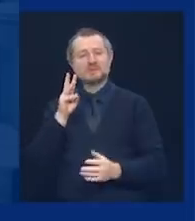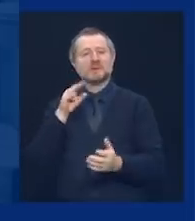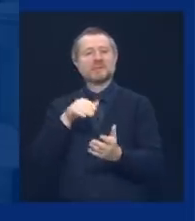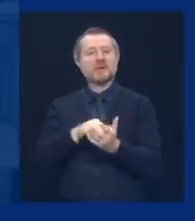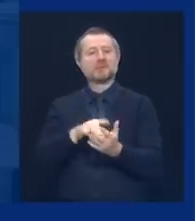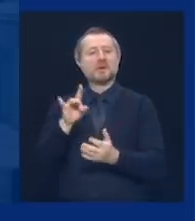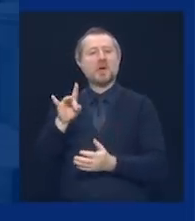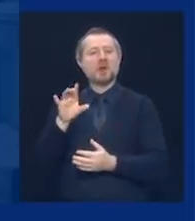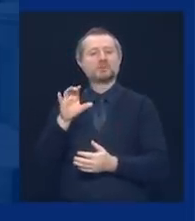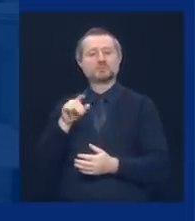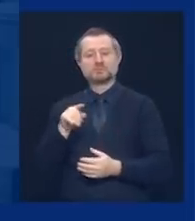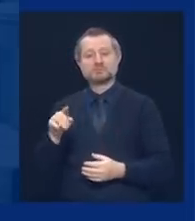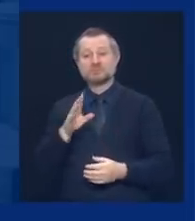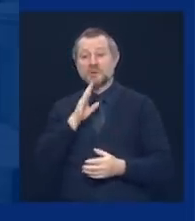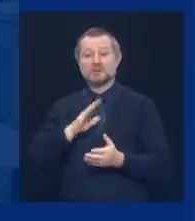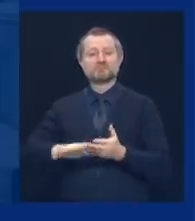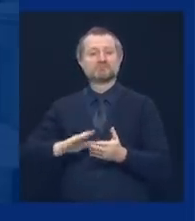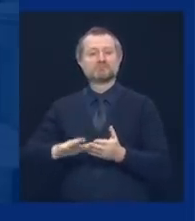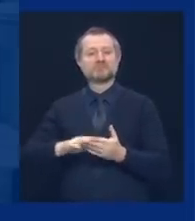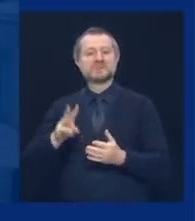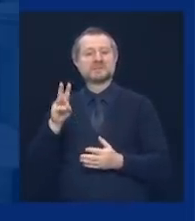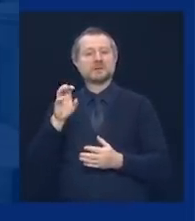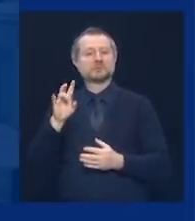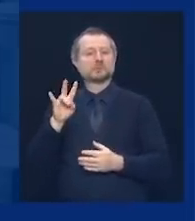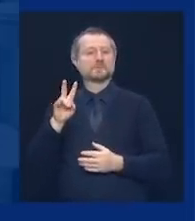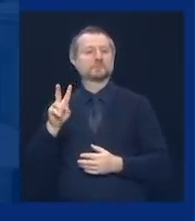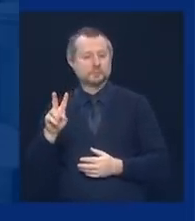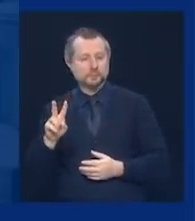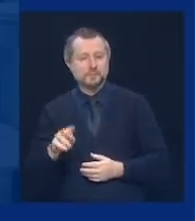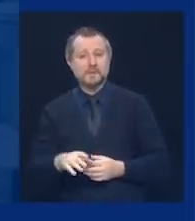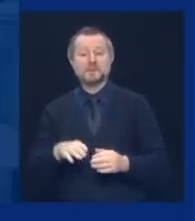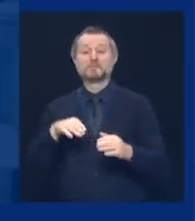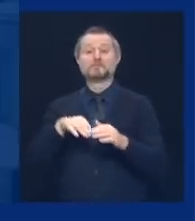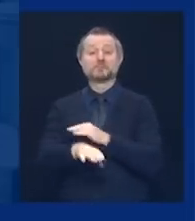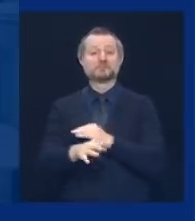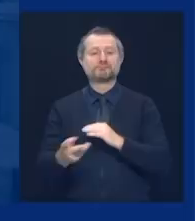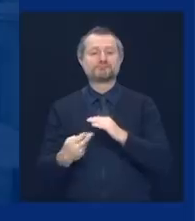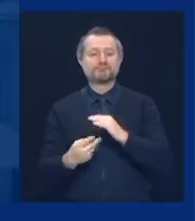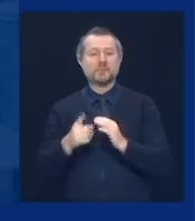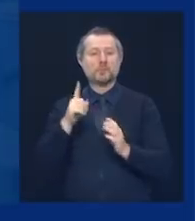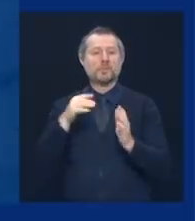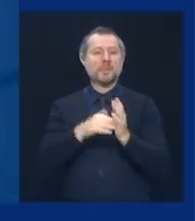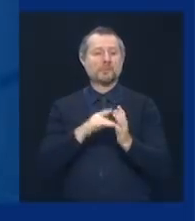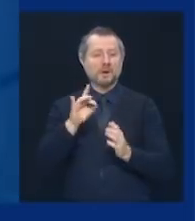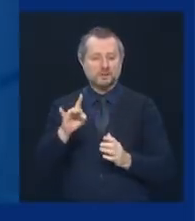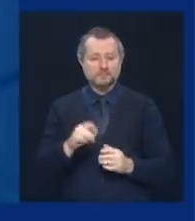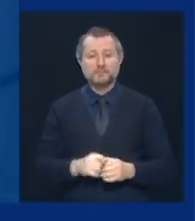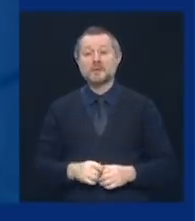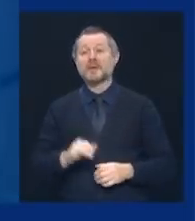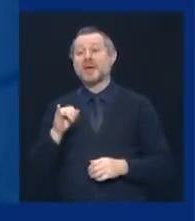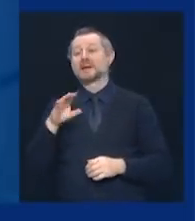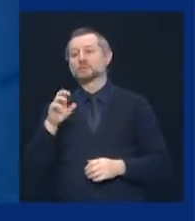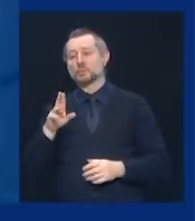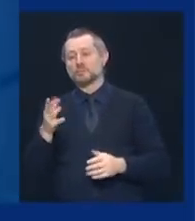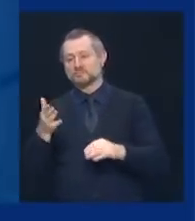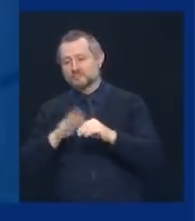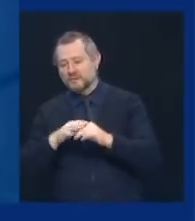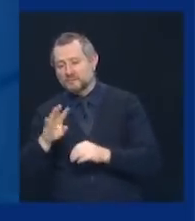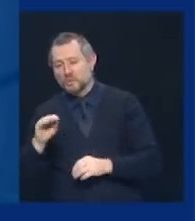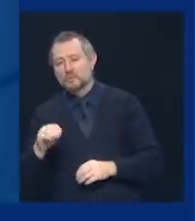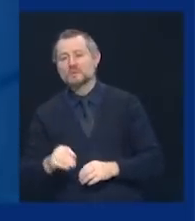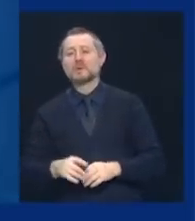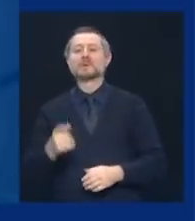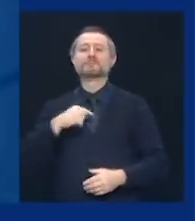Discharges, 672. Admissions, 1,008. ICU up 40. Intubations up 19.